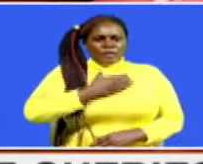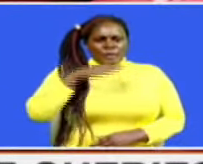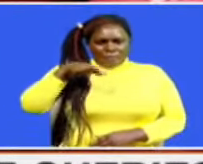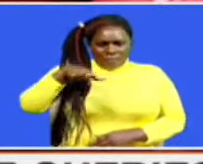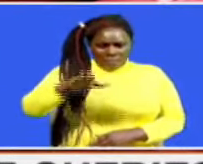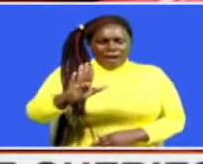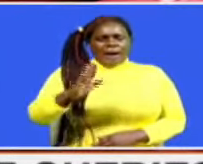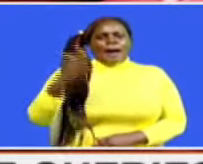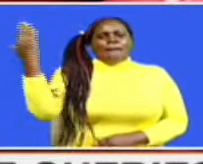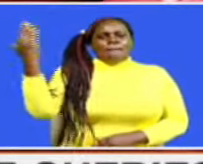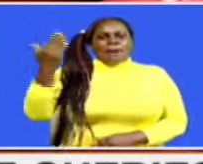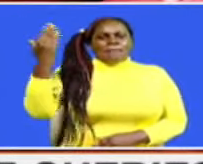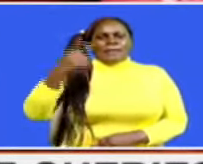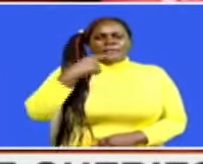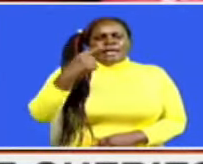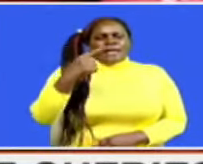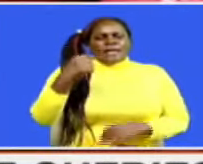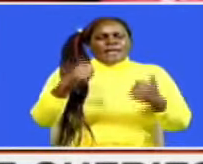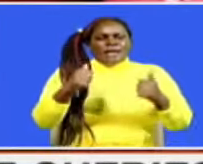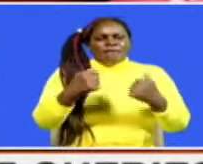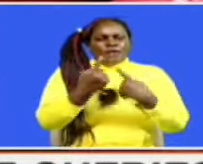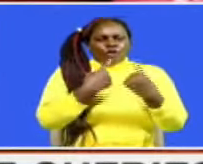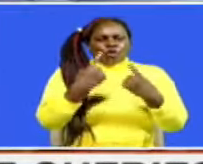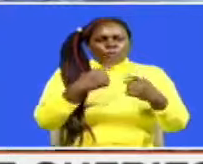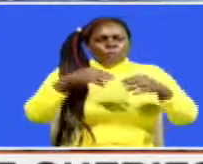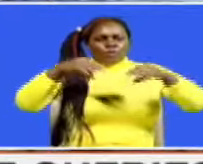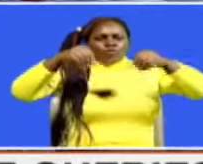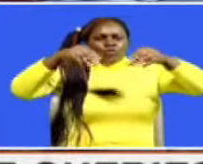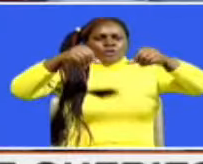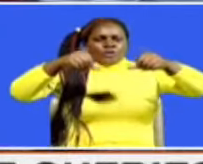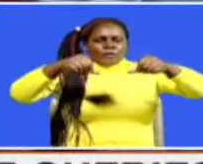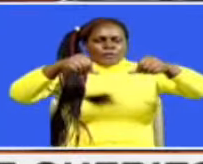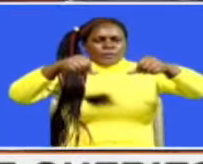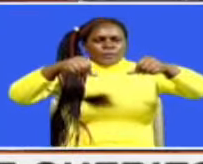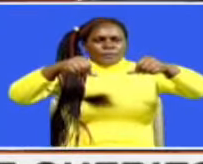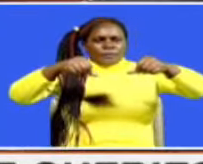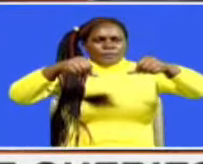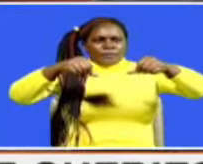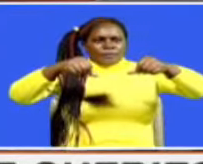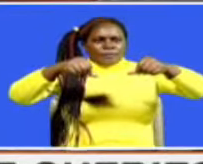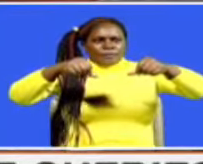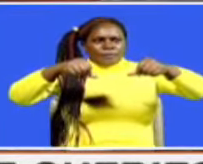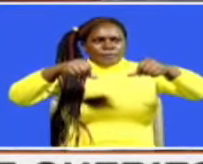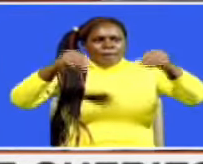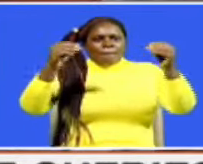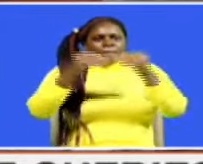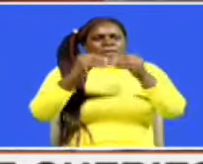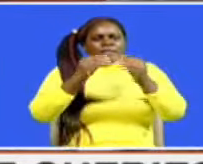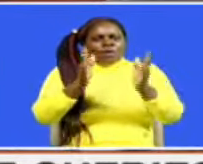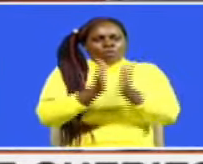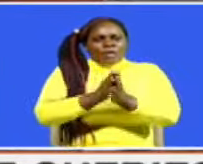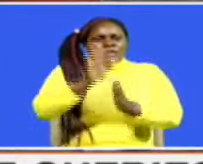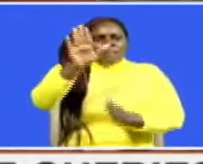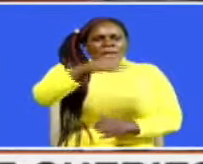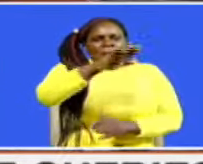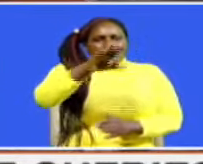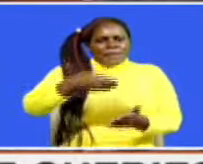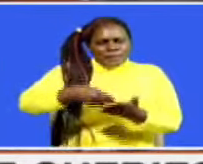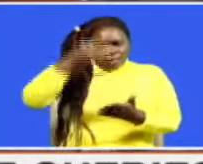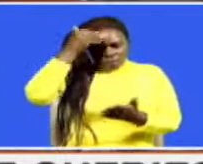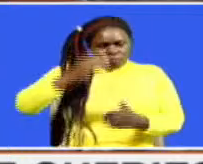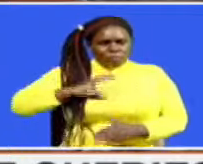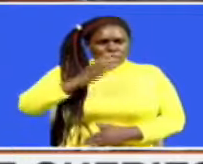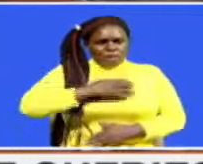own presentation he never talked about quality assurance of the scheme. In a meeting with the National Assembly Education